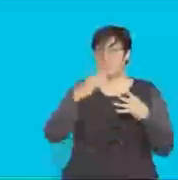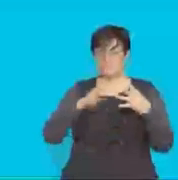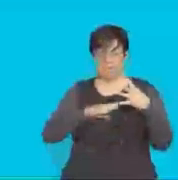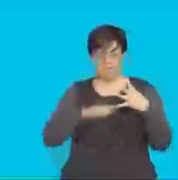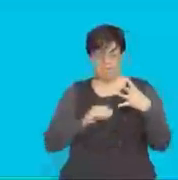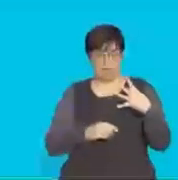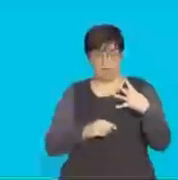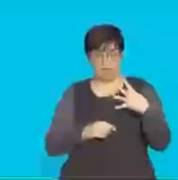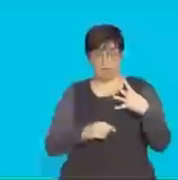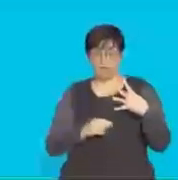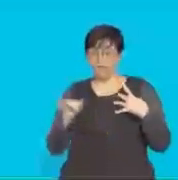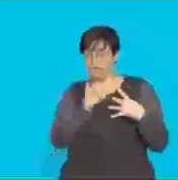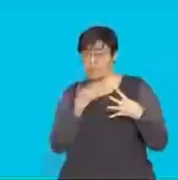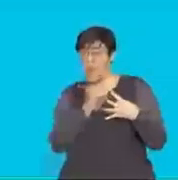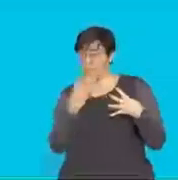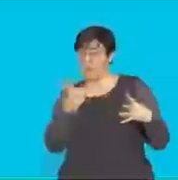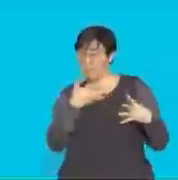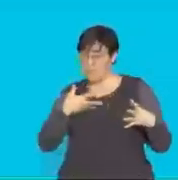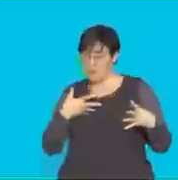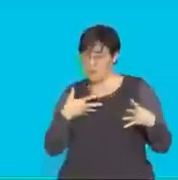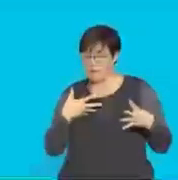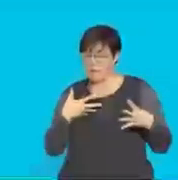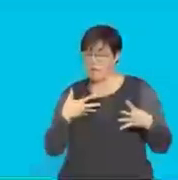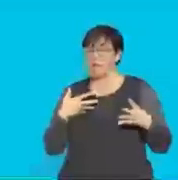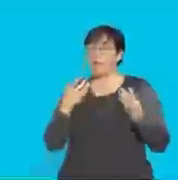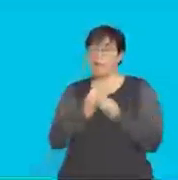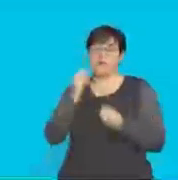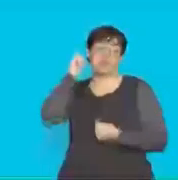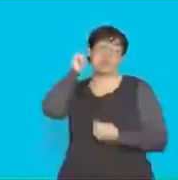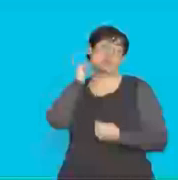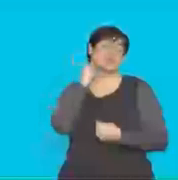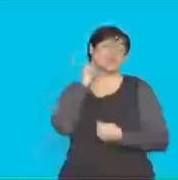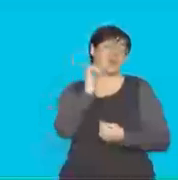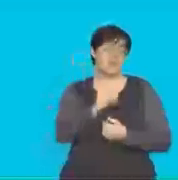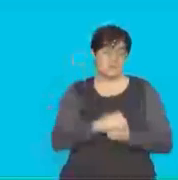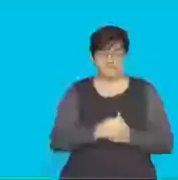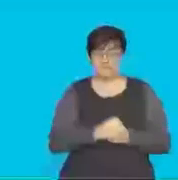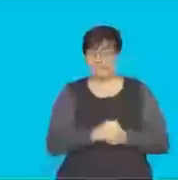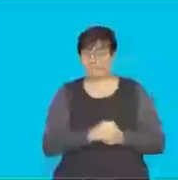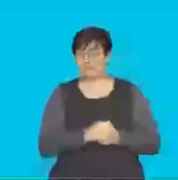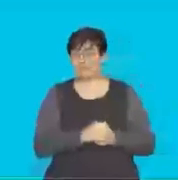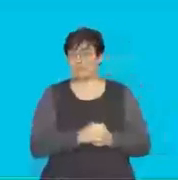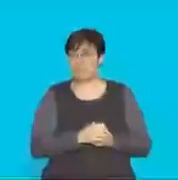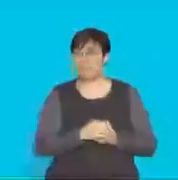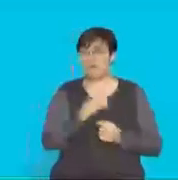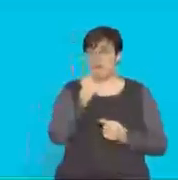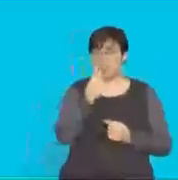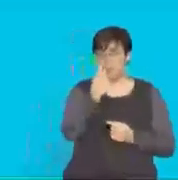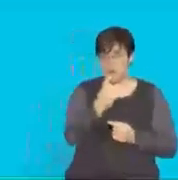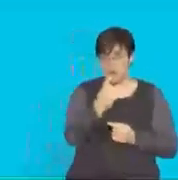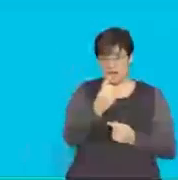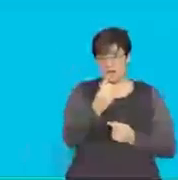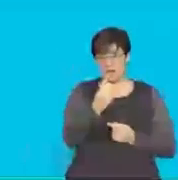4th generation what is the proportion of females with attached earlobes. So if we look at the 4th generation, we've